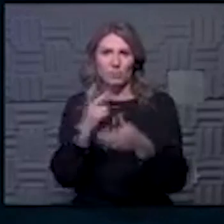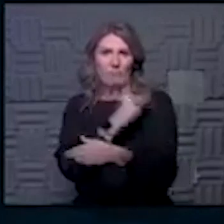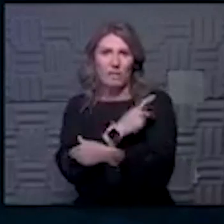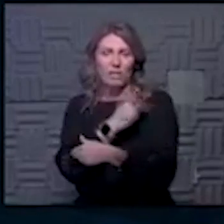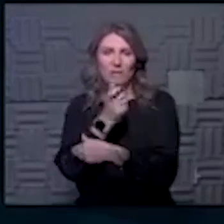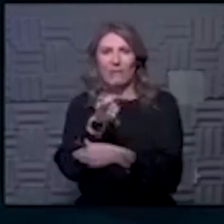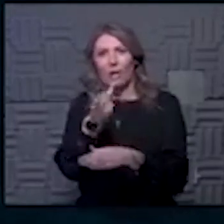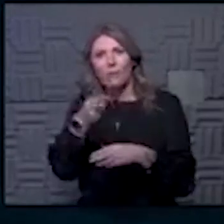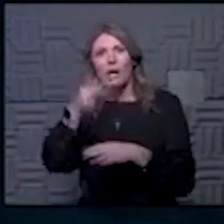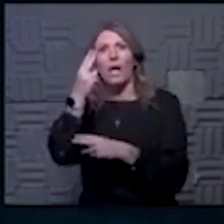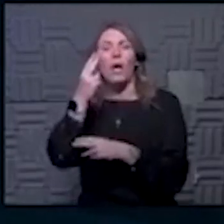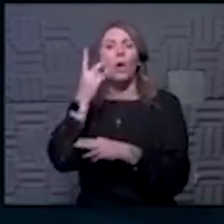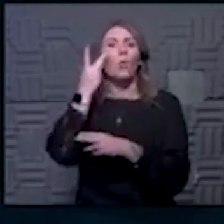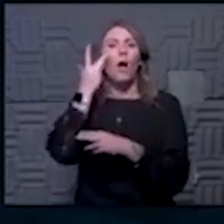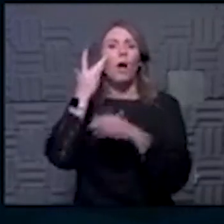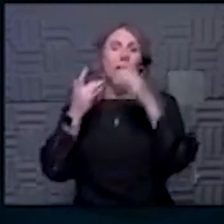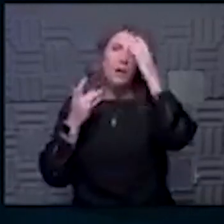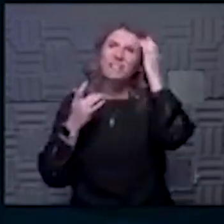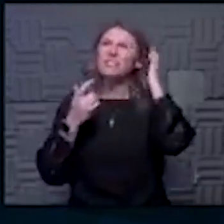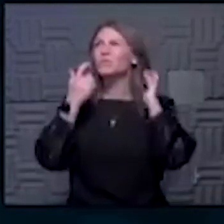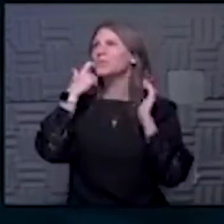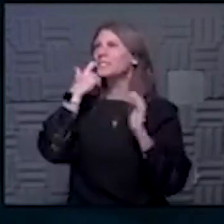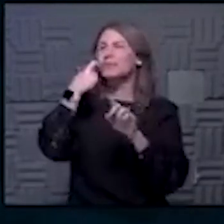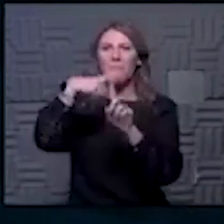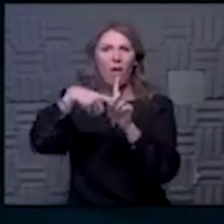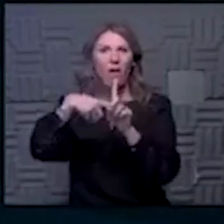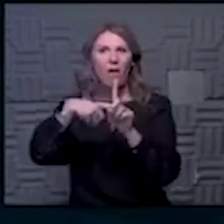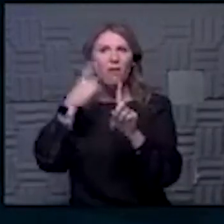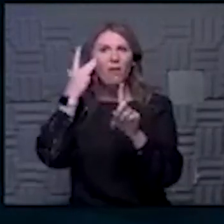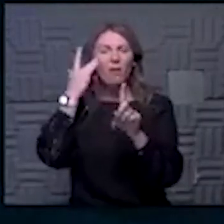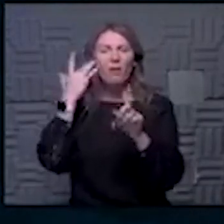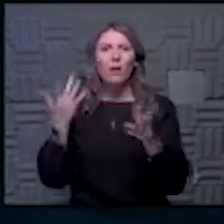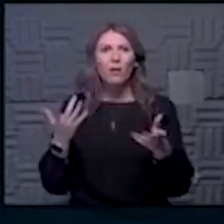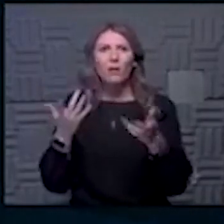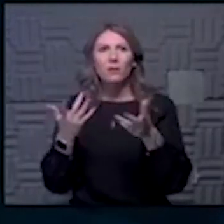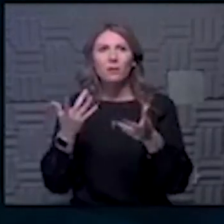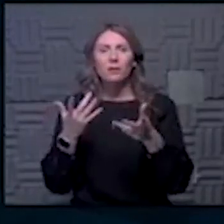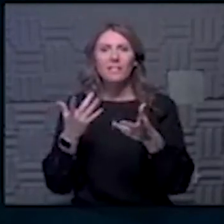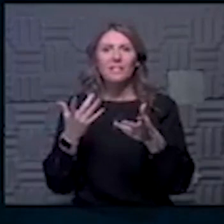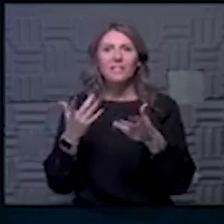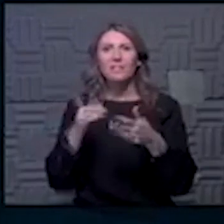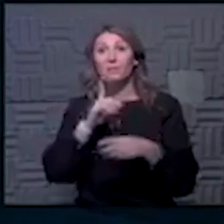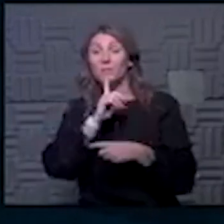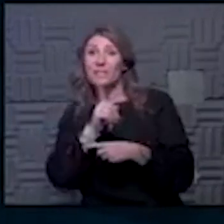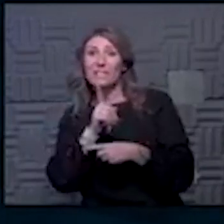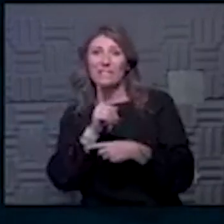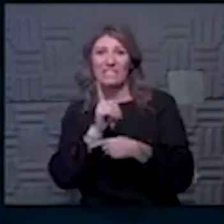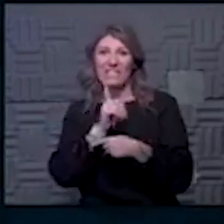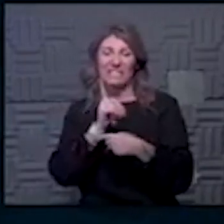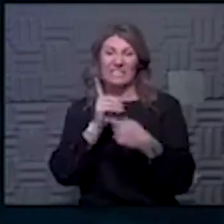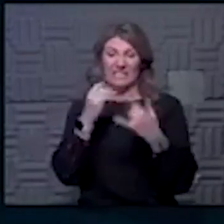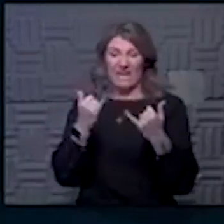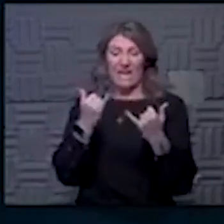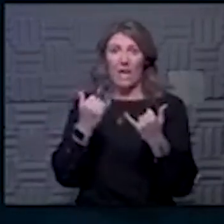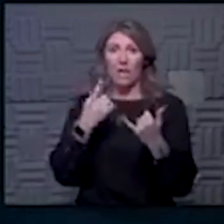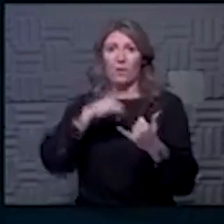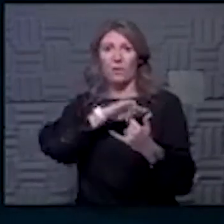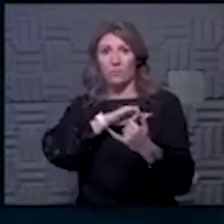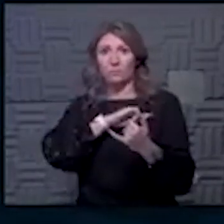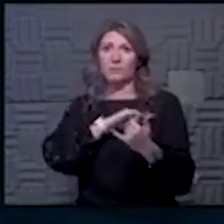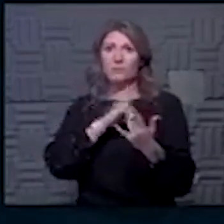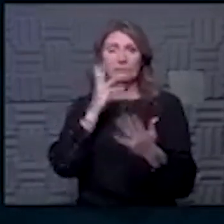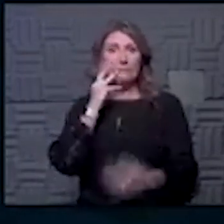higher, particularly in the last month or so. And so intermittently, we have been experiencing some capacity